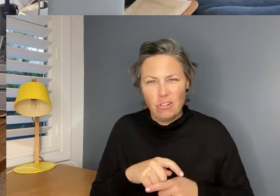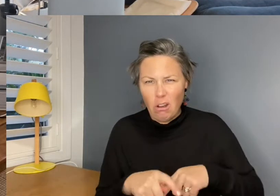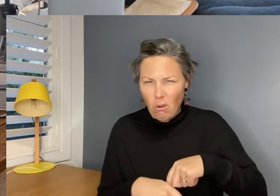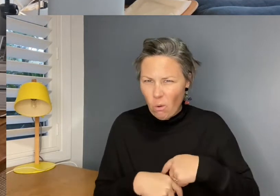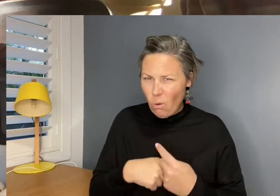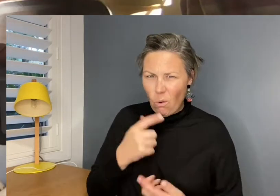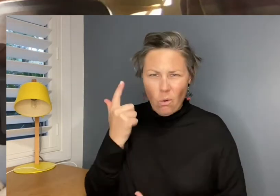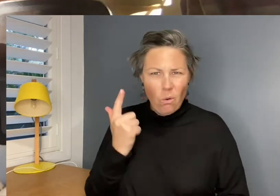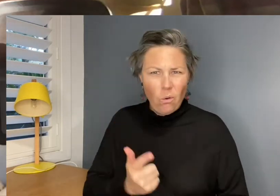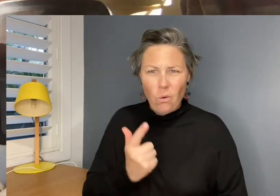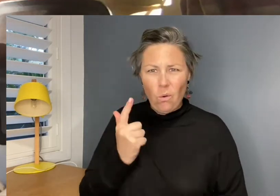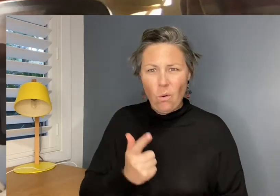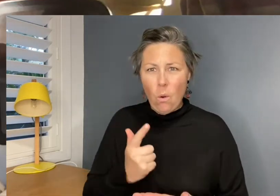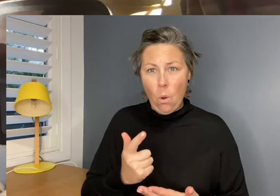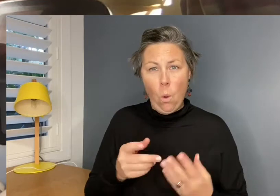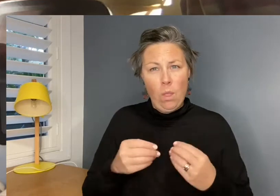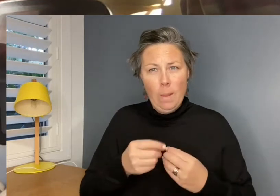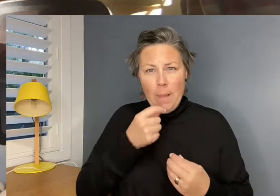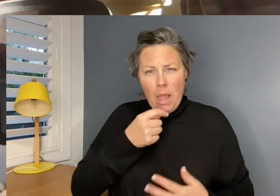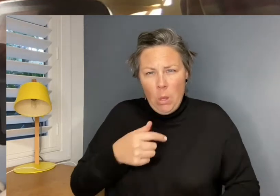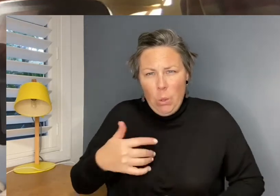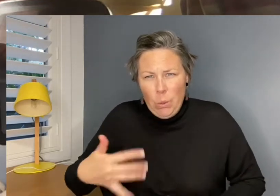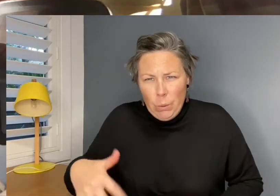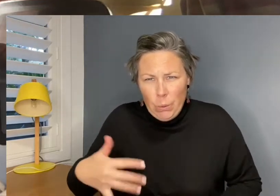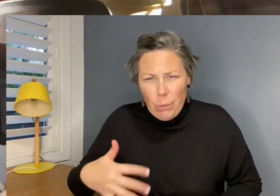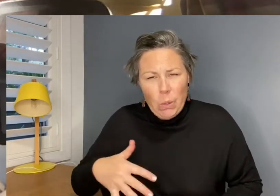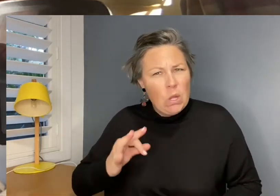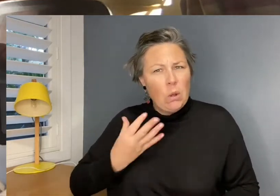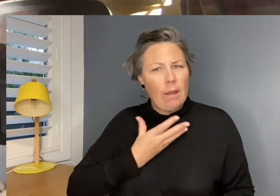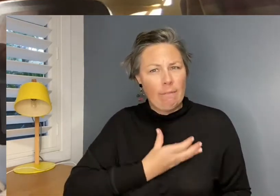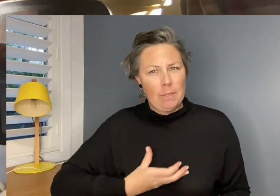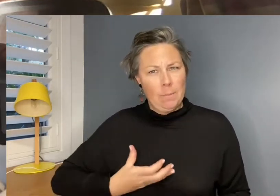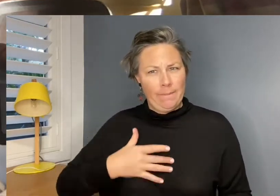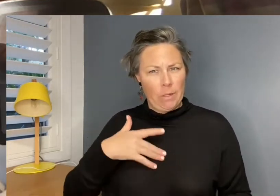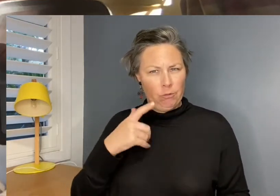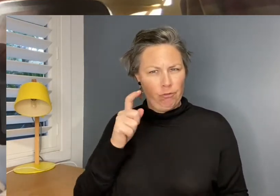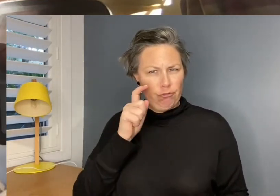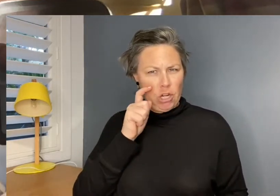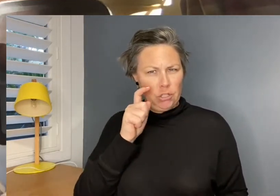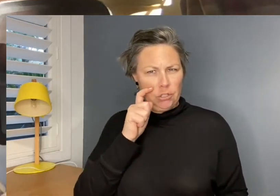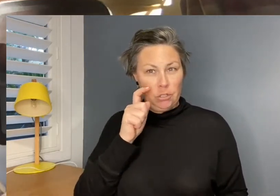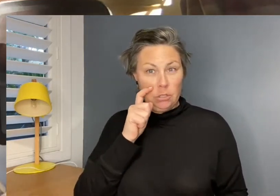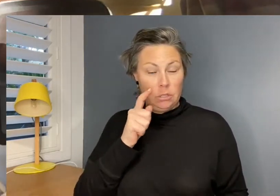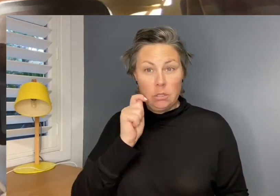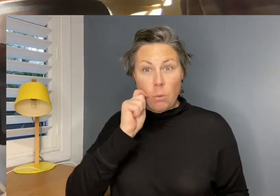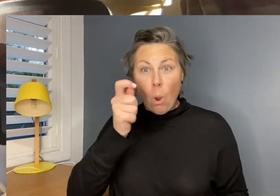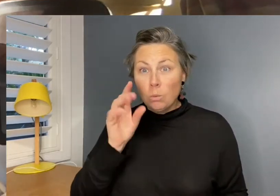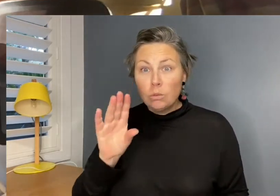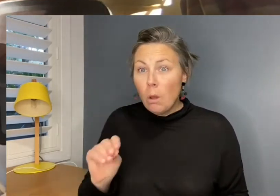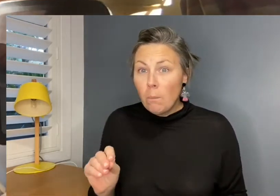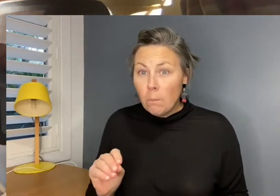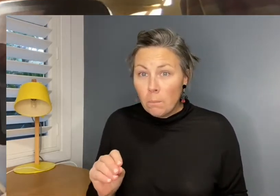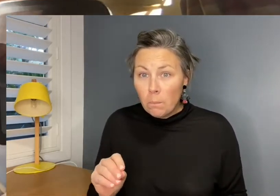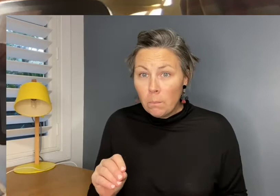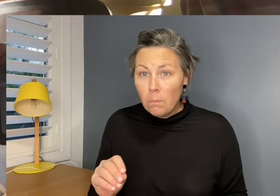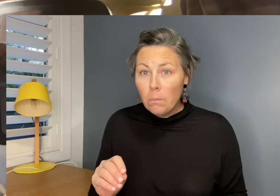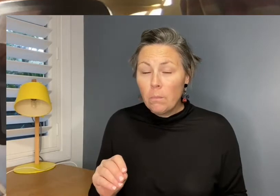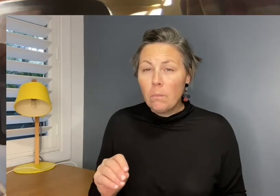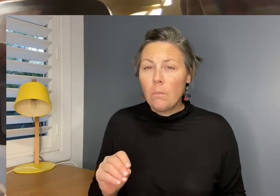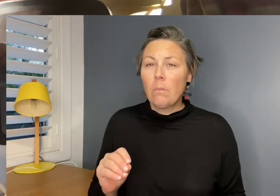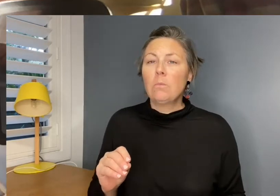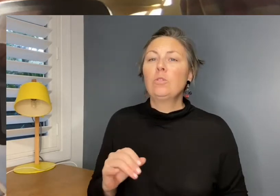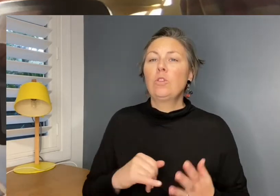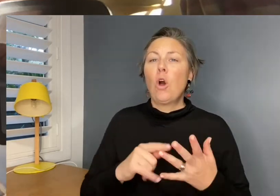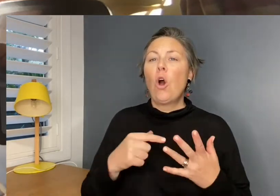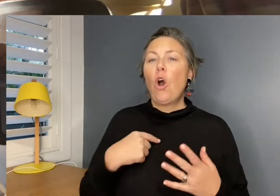belly, moving so much to the point that it was almost hurting and uncomfortable and very unusual, and it would not stop. So